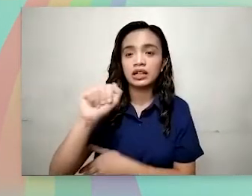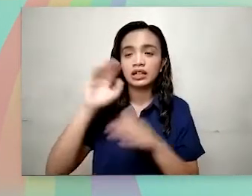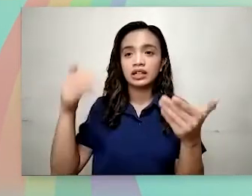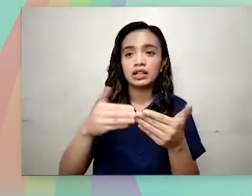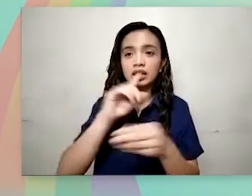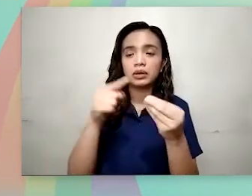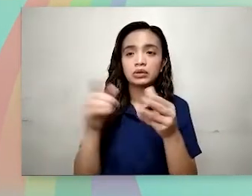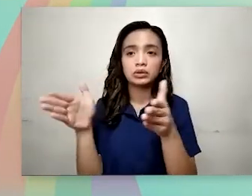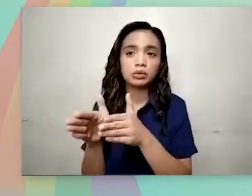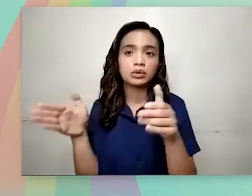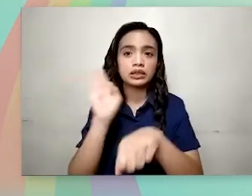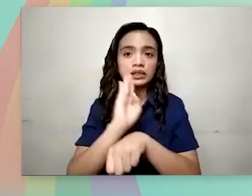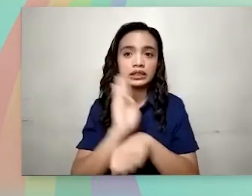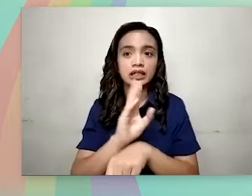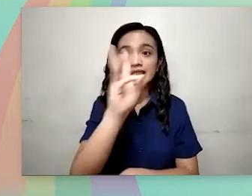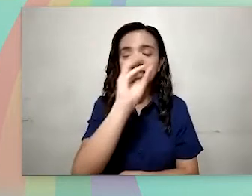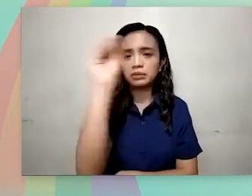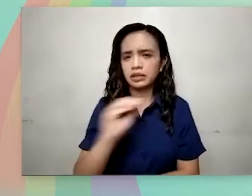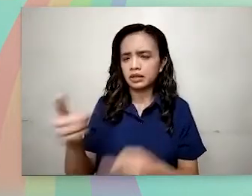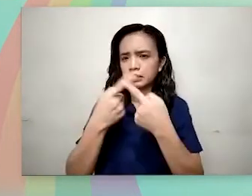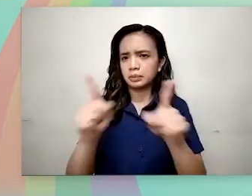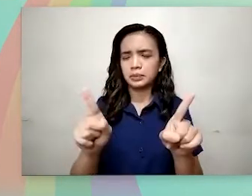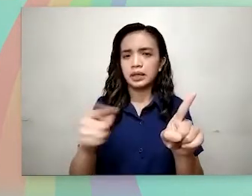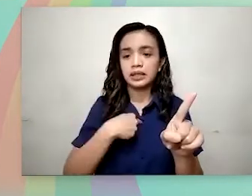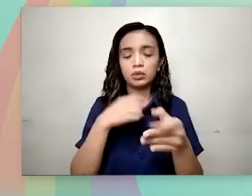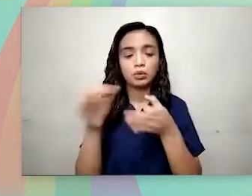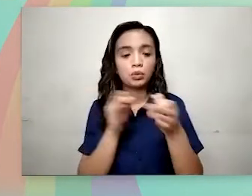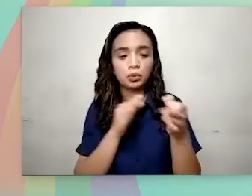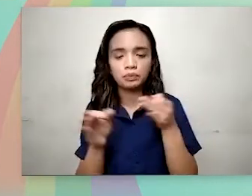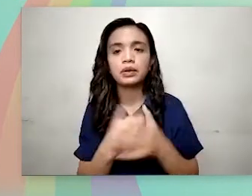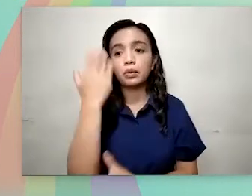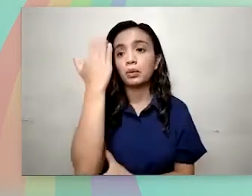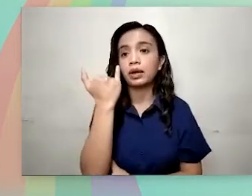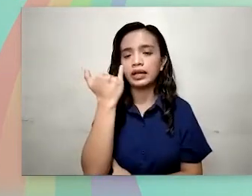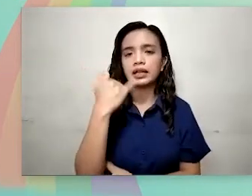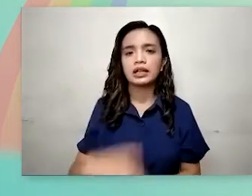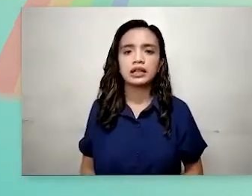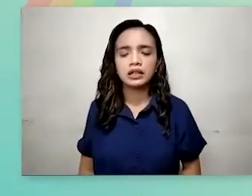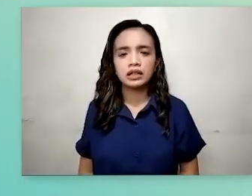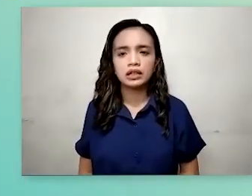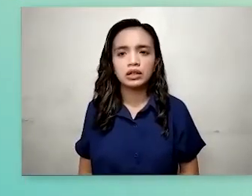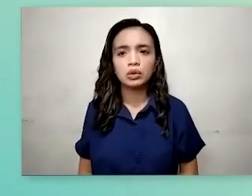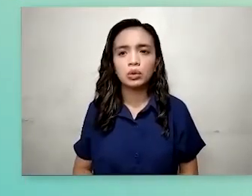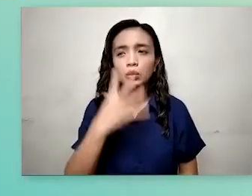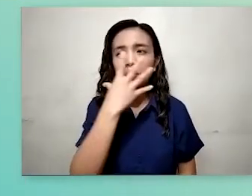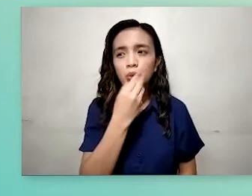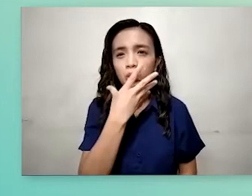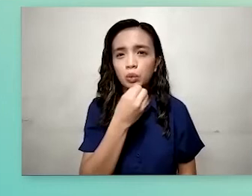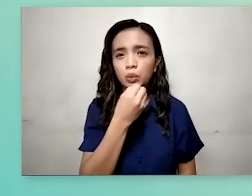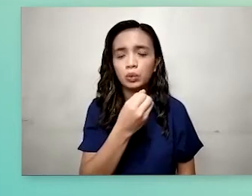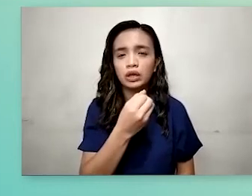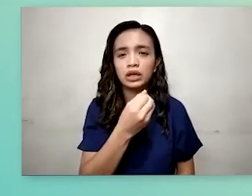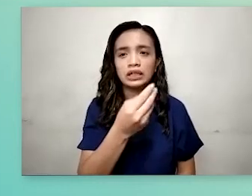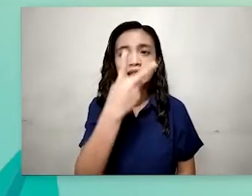small enterprises representing about 60% of the workforce, no? But I'd like to push that further because there's actually those who are invisible